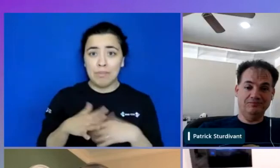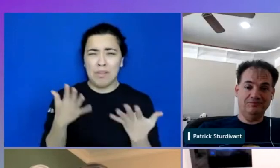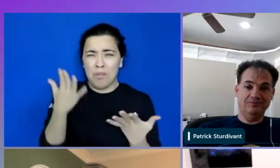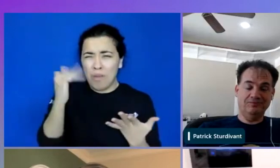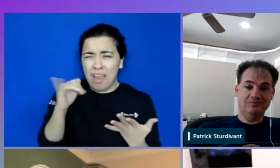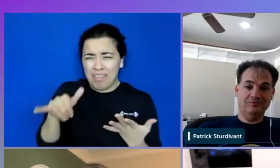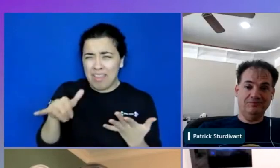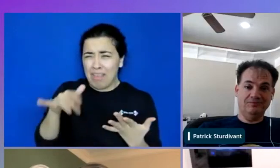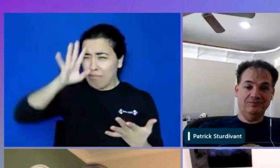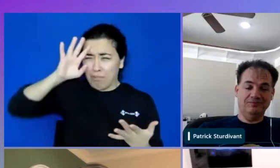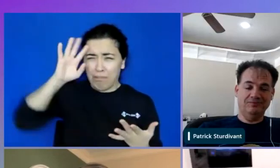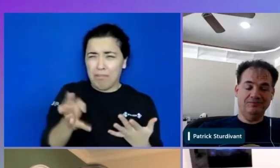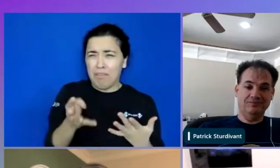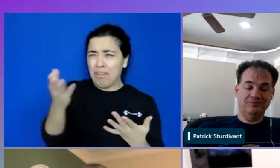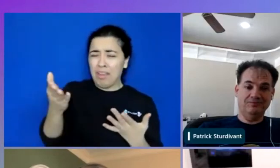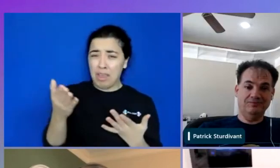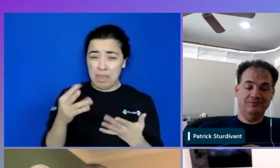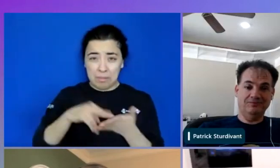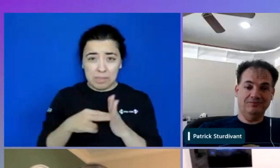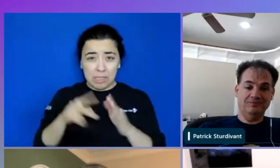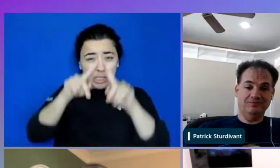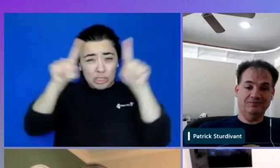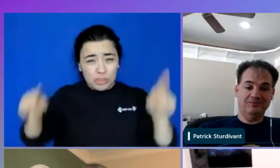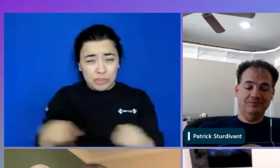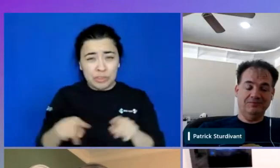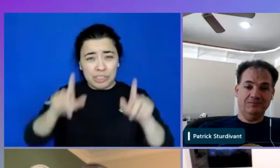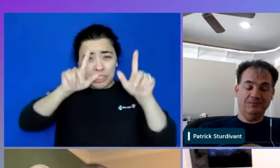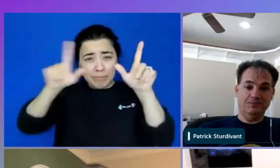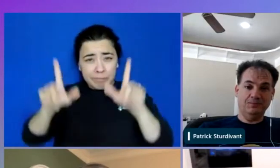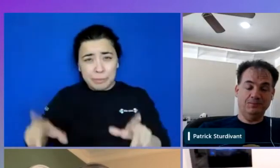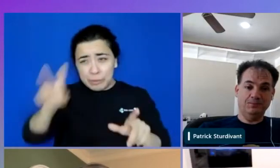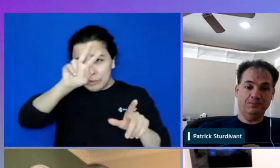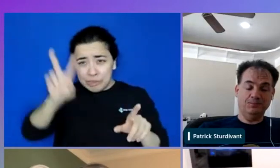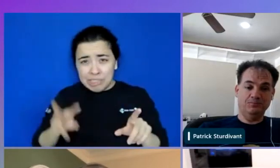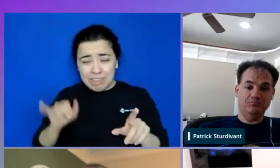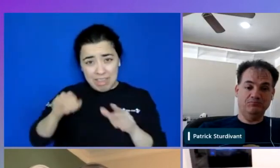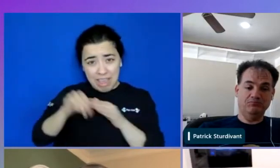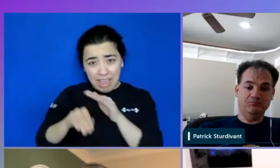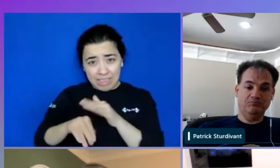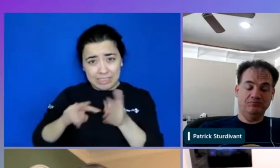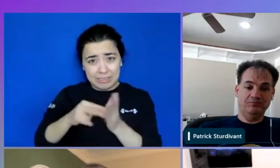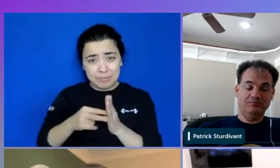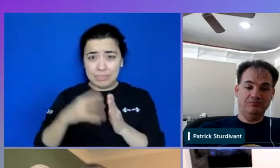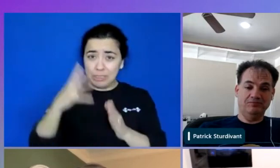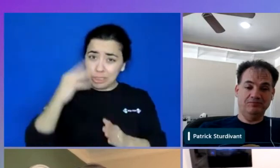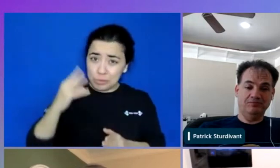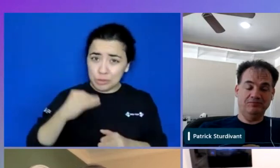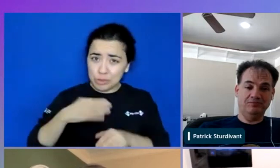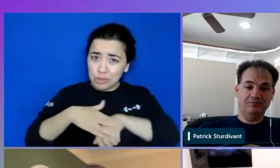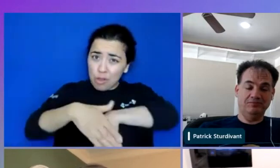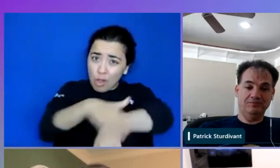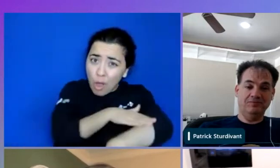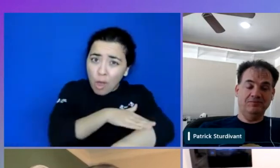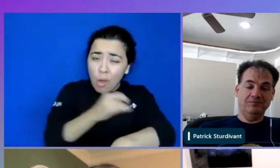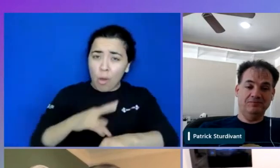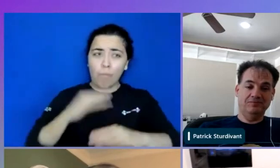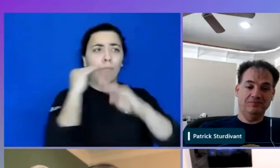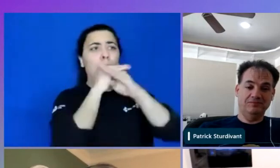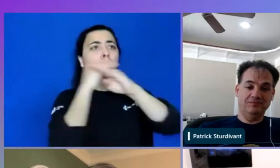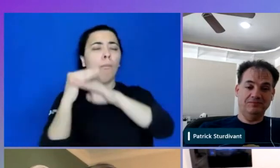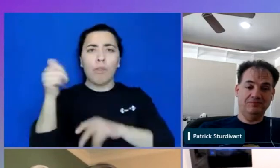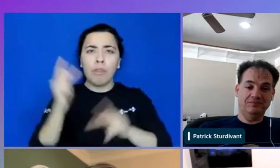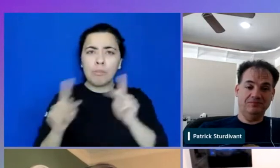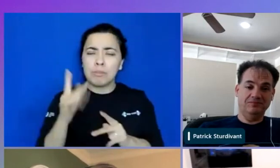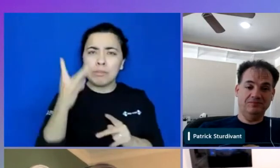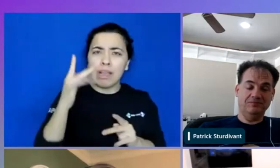false that having screen reader accessibility slows down the experience or hinders the experience for